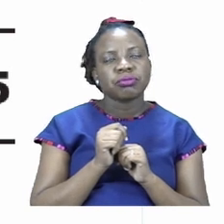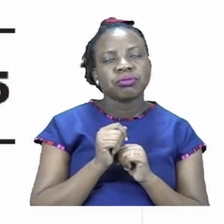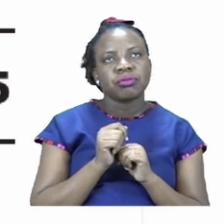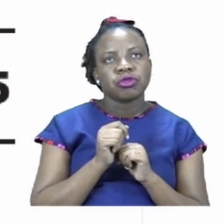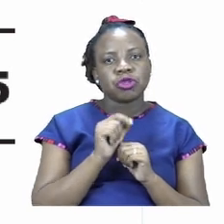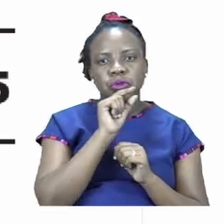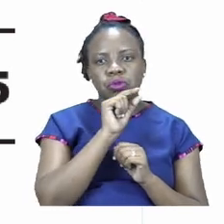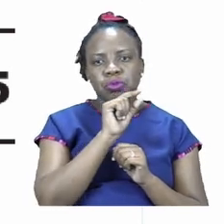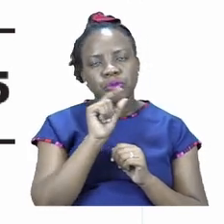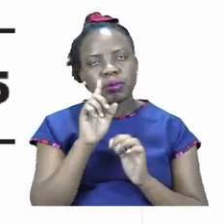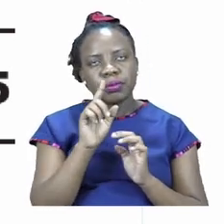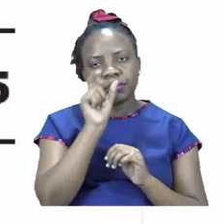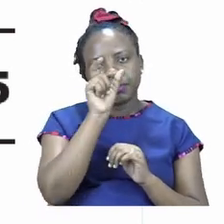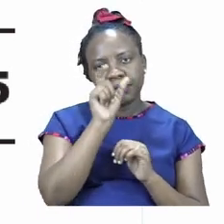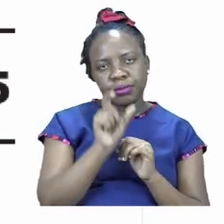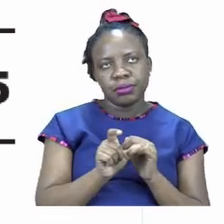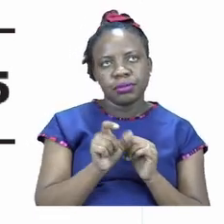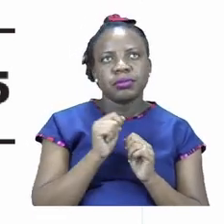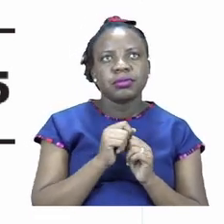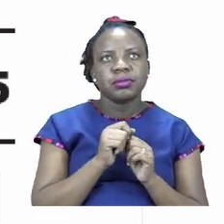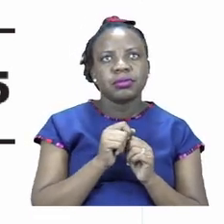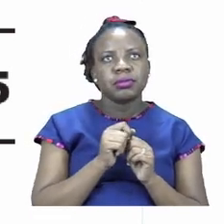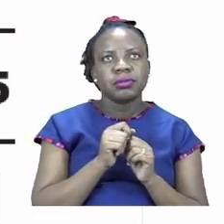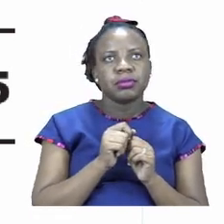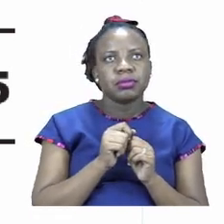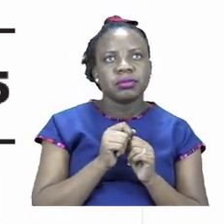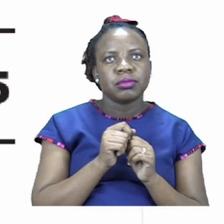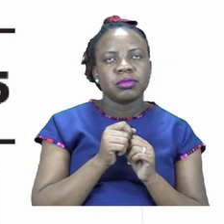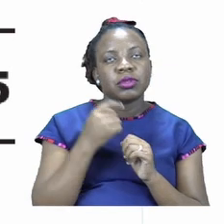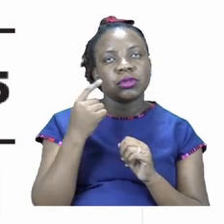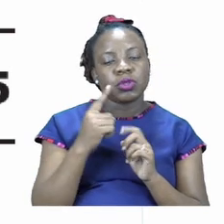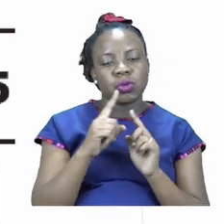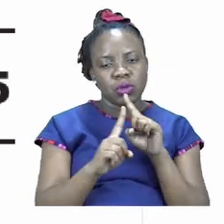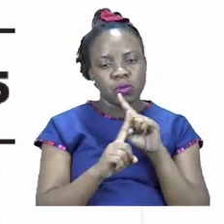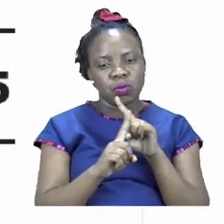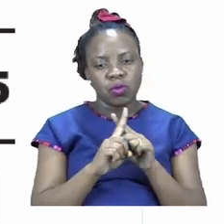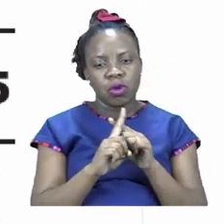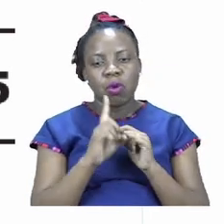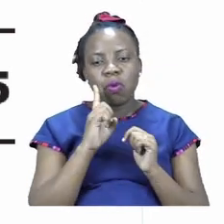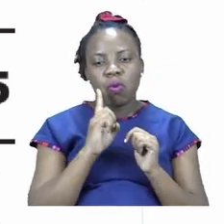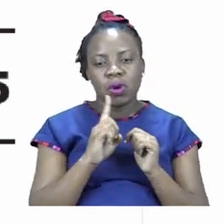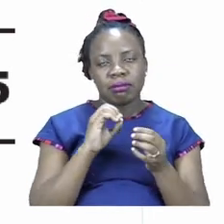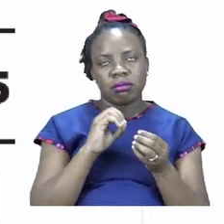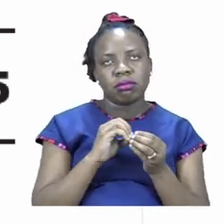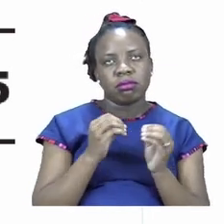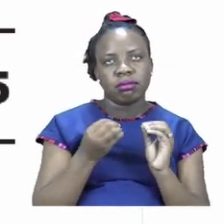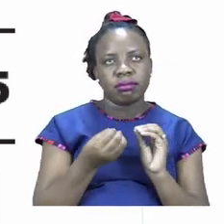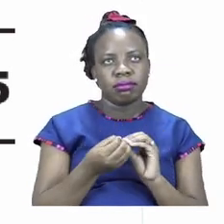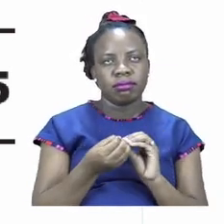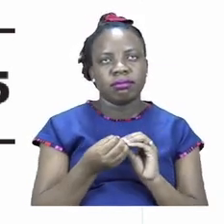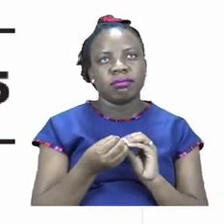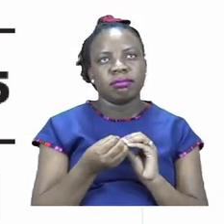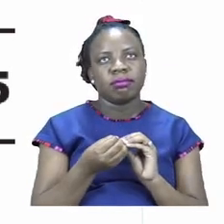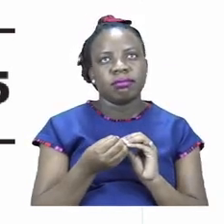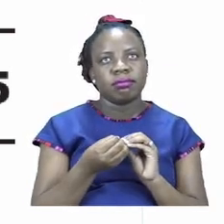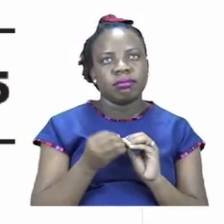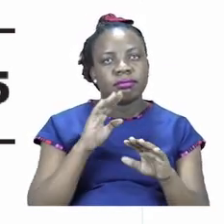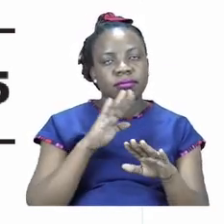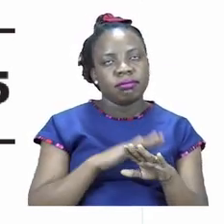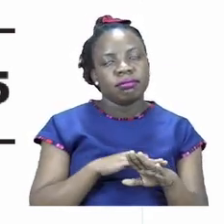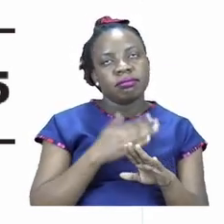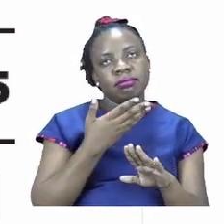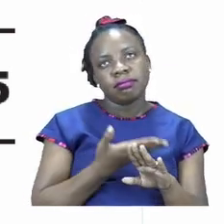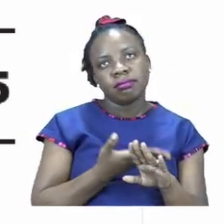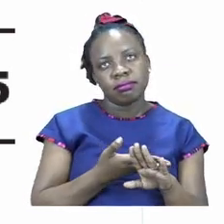Now today, we are only going to be multiplying with one number each. We have a few of the examples